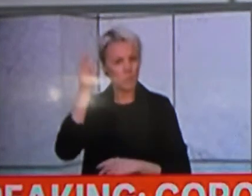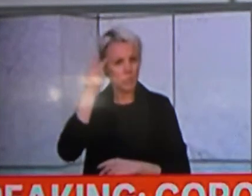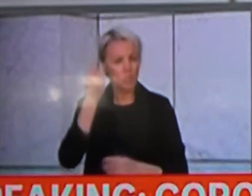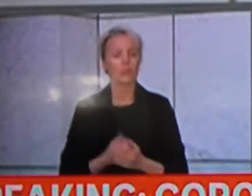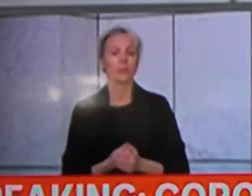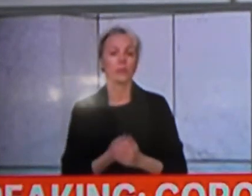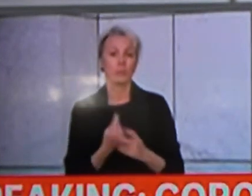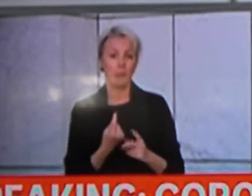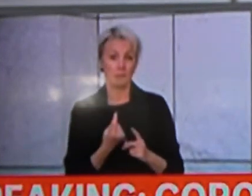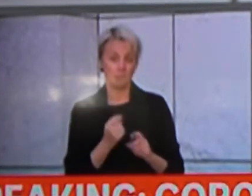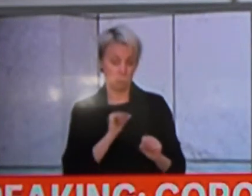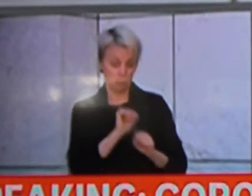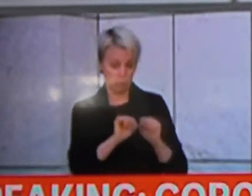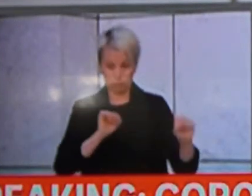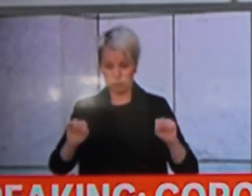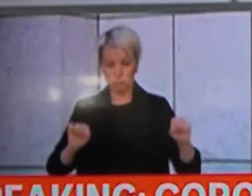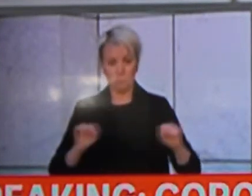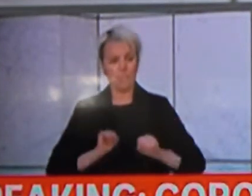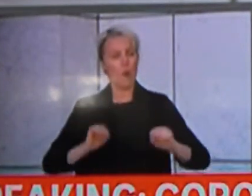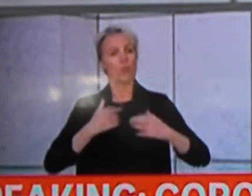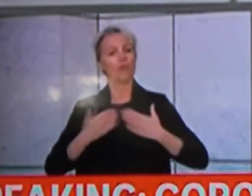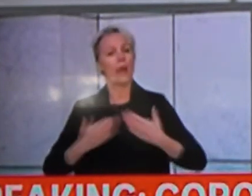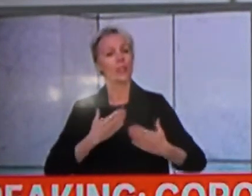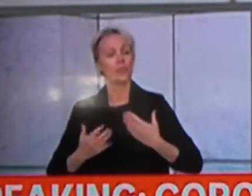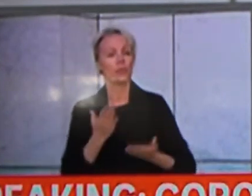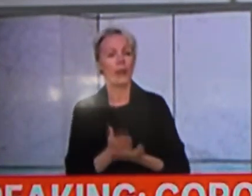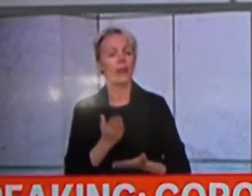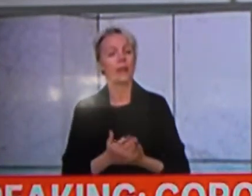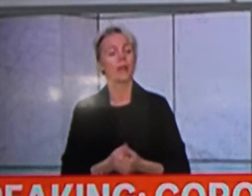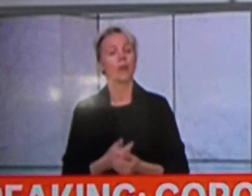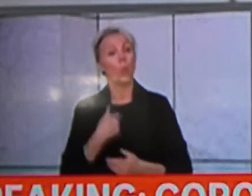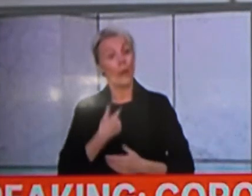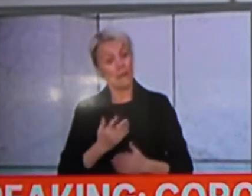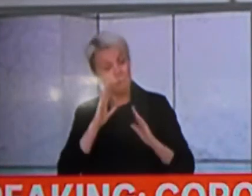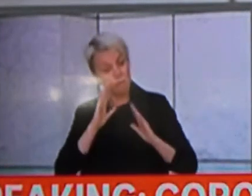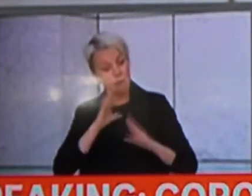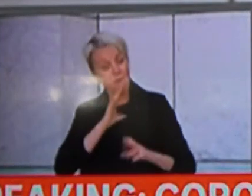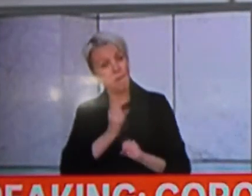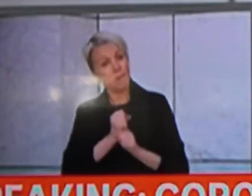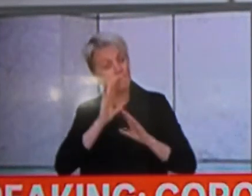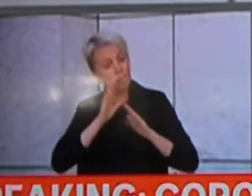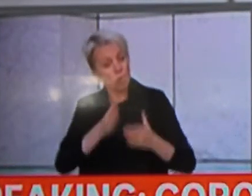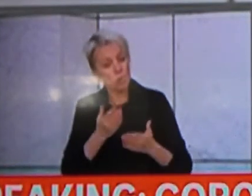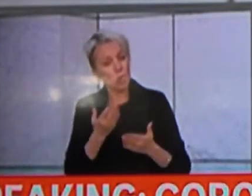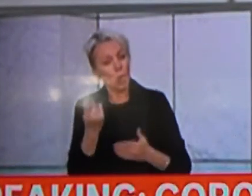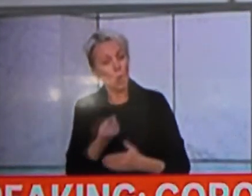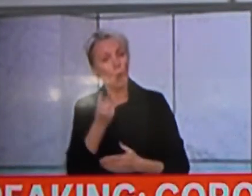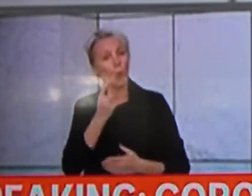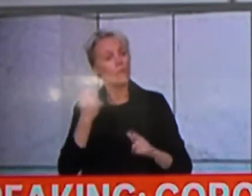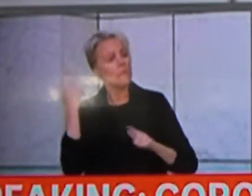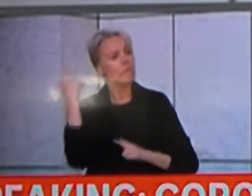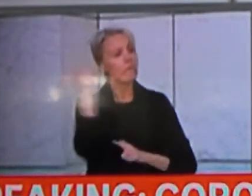has gone to its own arrangements on the pairs, and we have focused on those members who are coming from